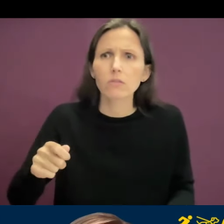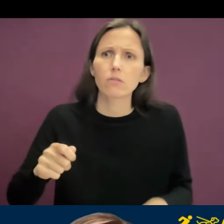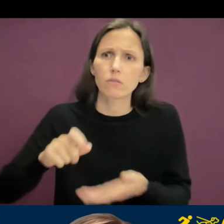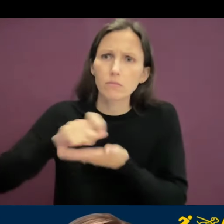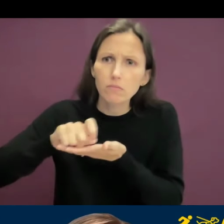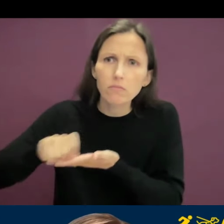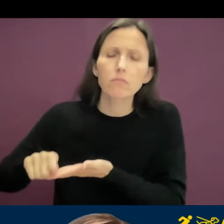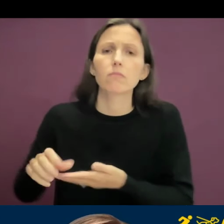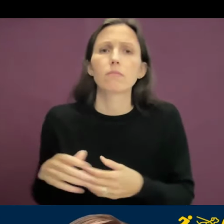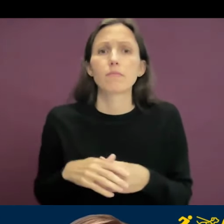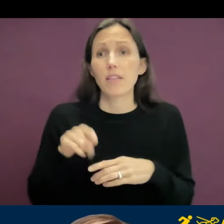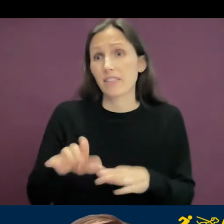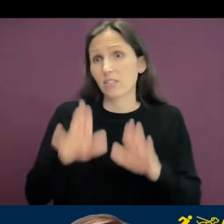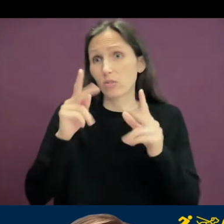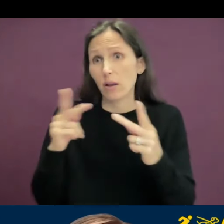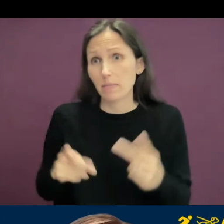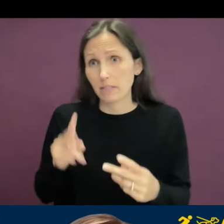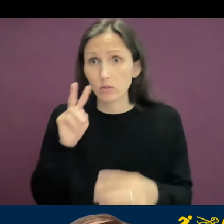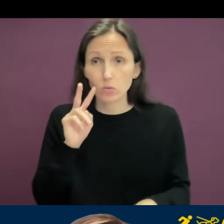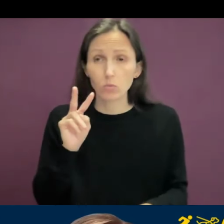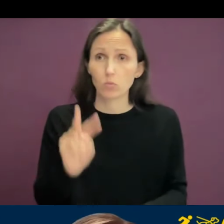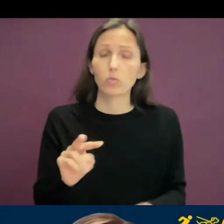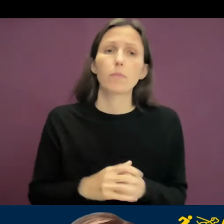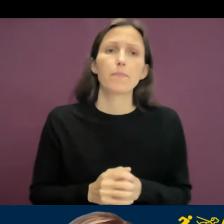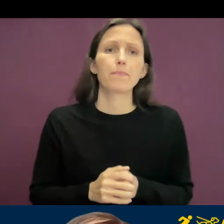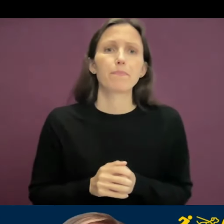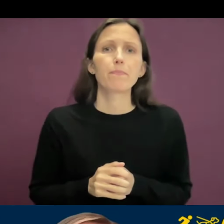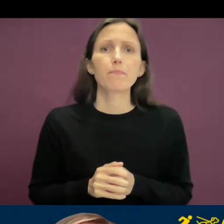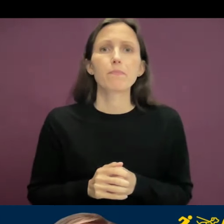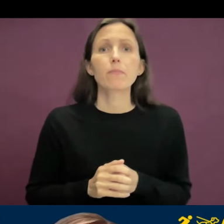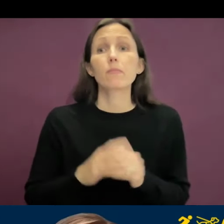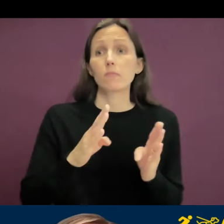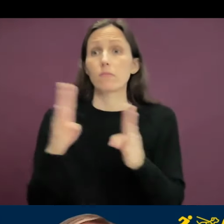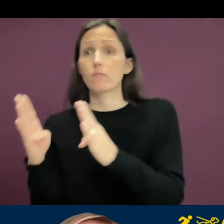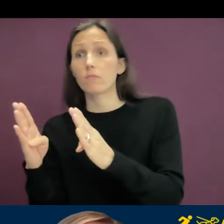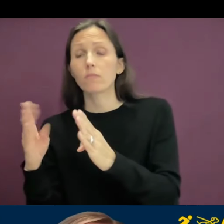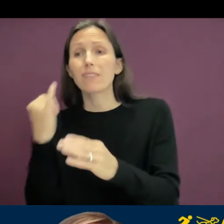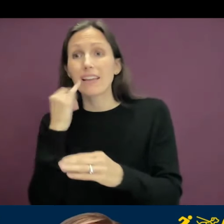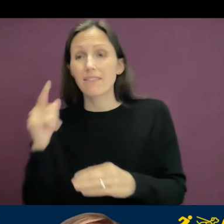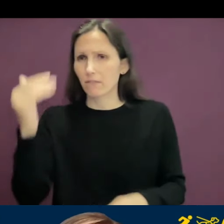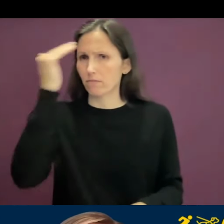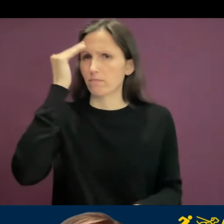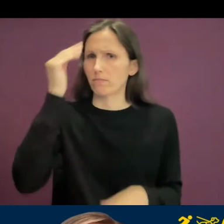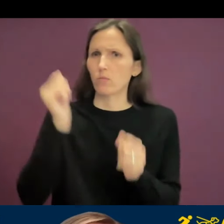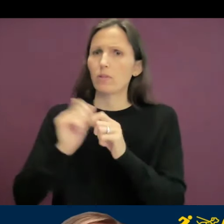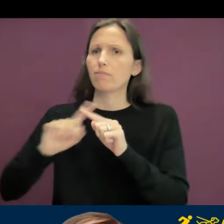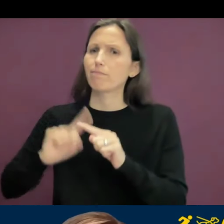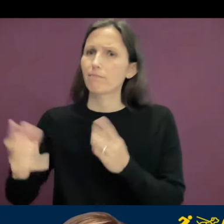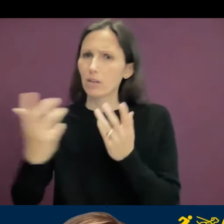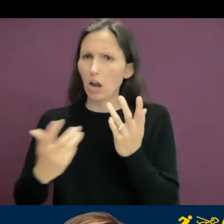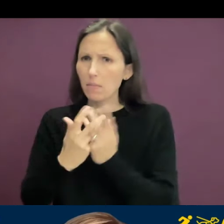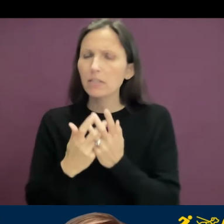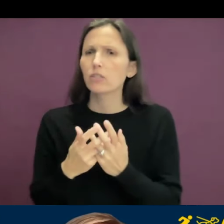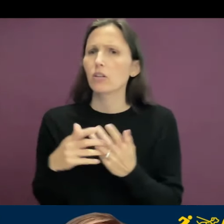to look on here. We can also look by accommodation if we're more familiar with what kind of accommodations we're wanting to